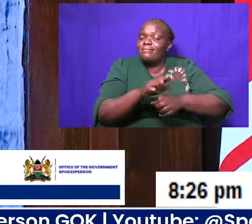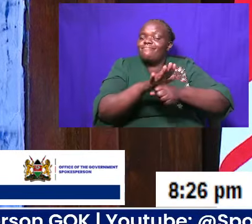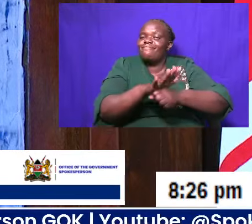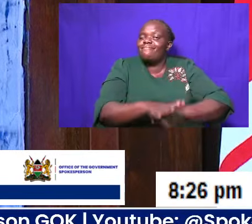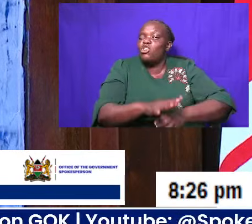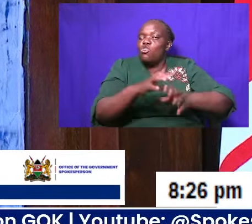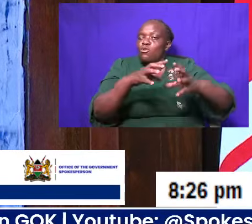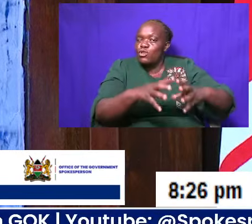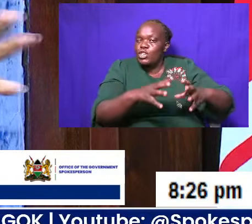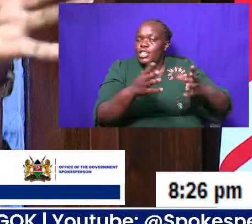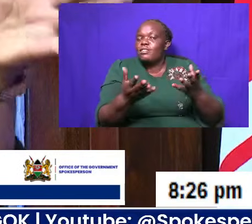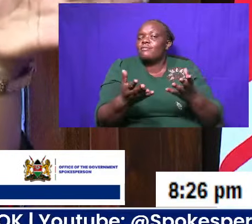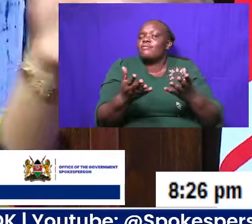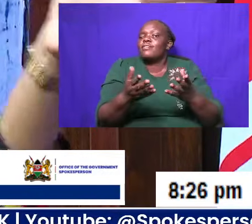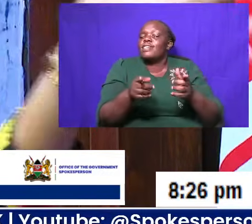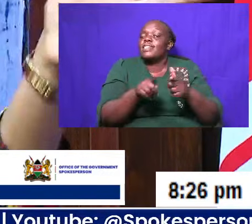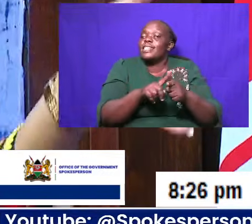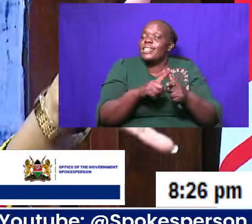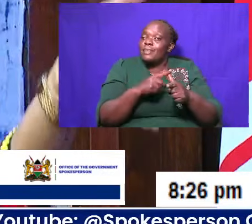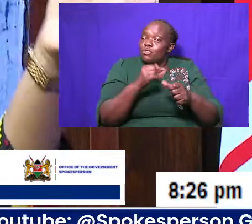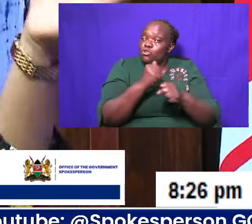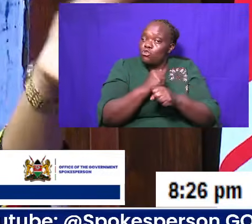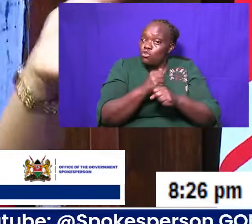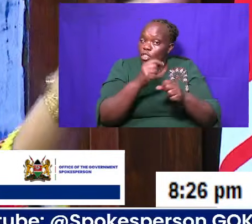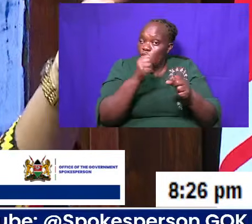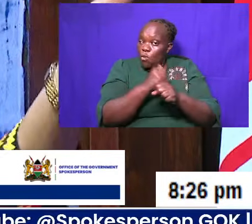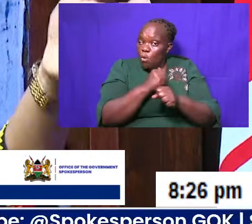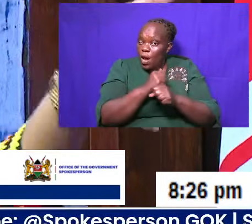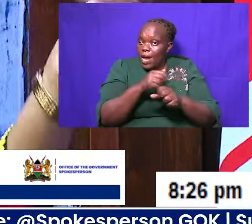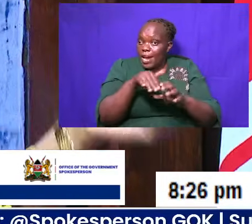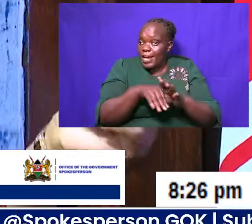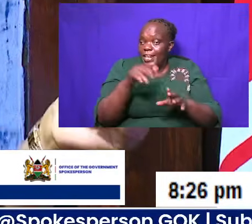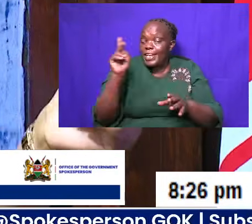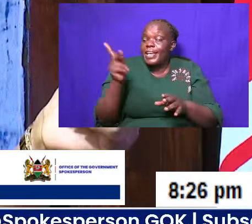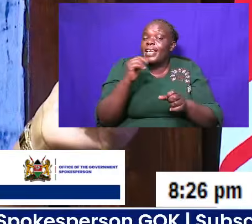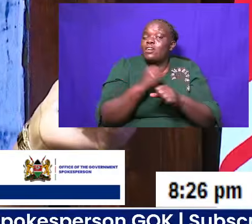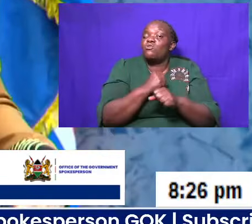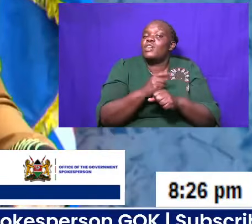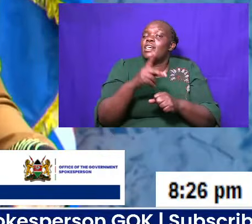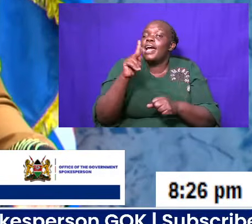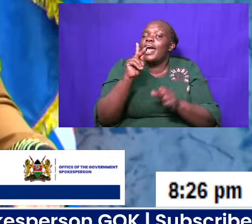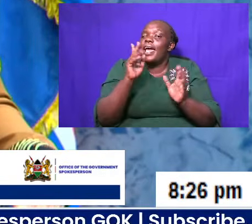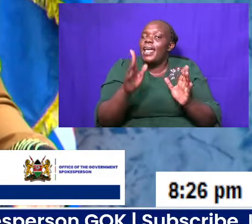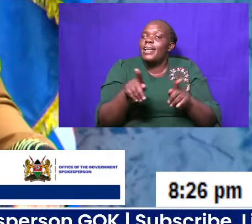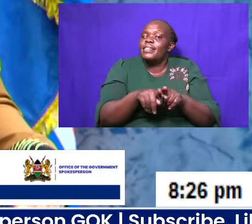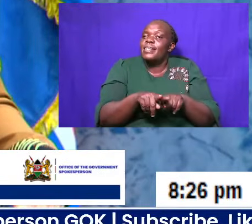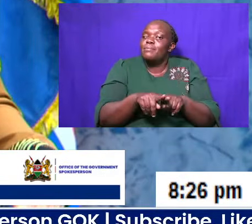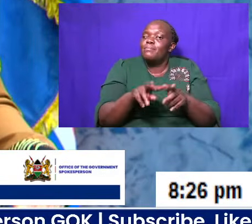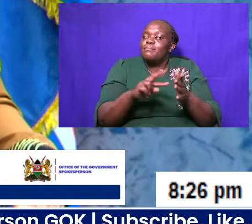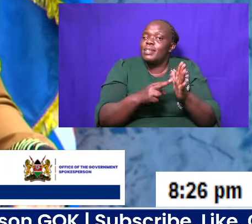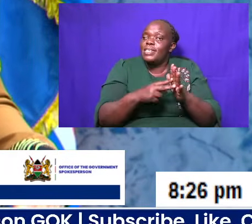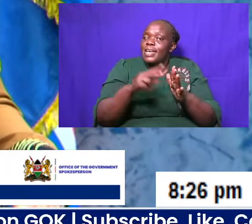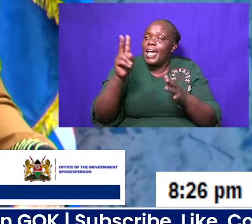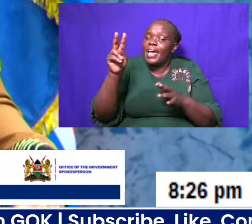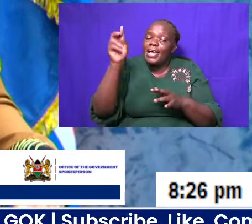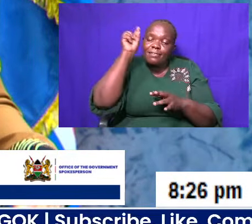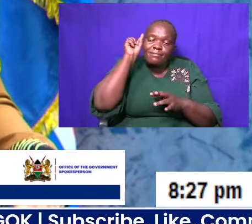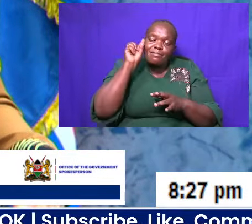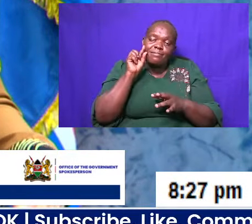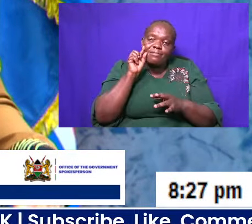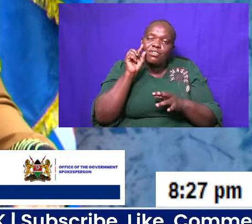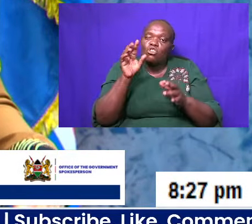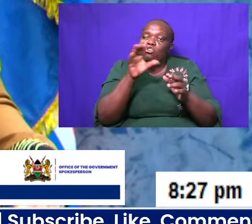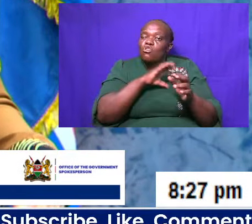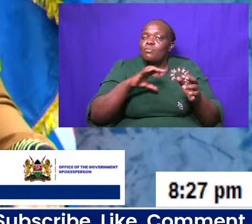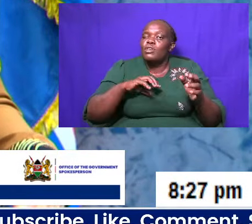members of the society. Actually, when you do the maths, if Kenya has 52 million Kenyans, it means that NGEC, National Gender and Equality Commission, is